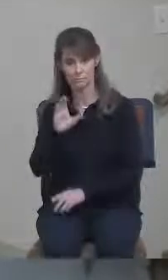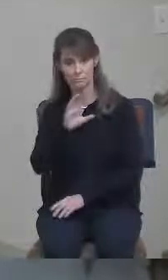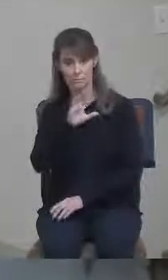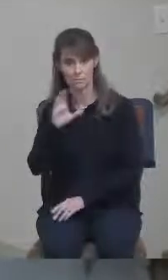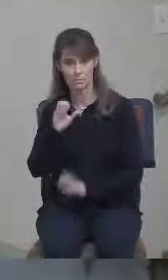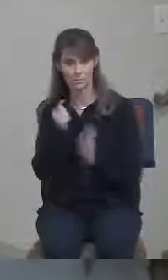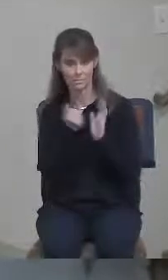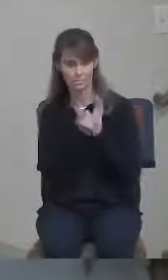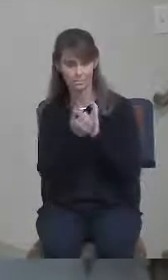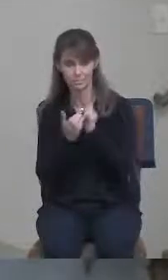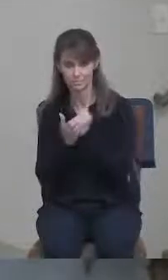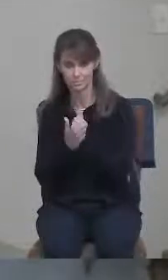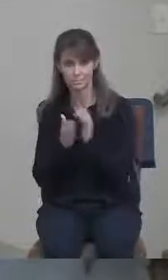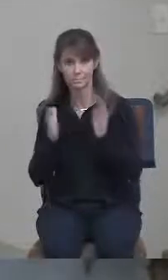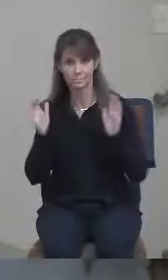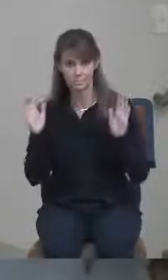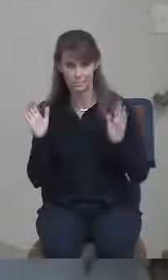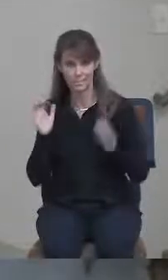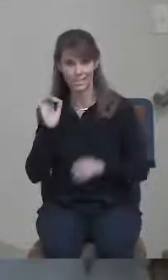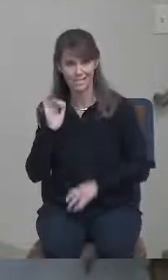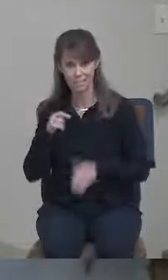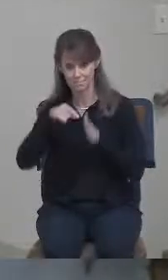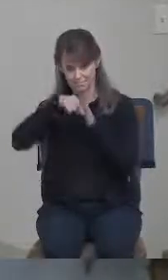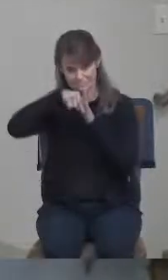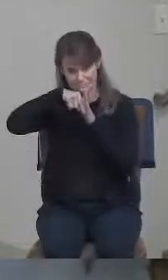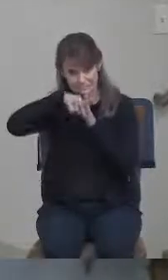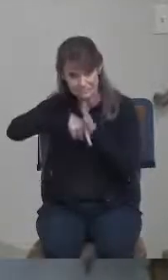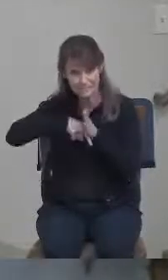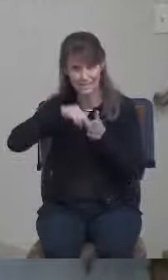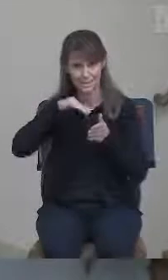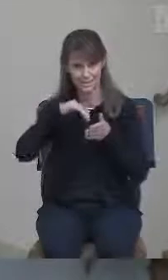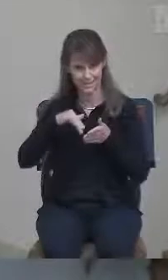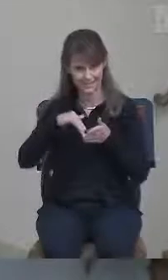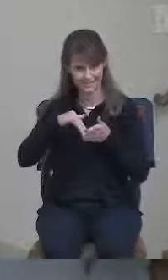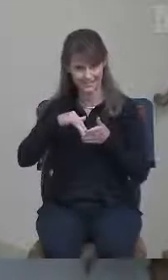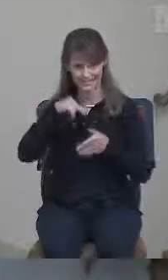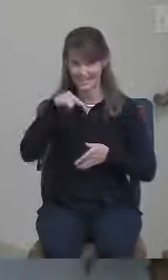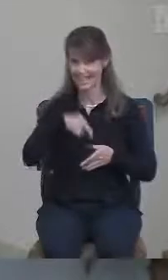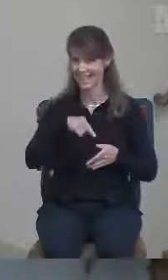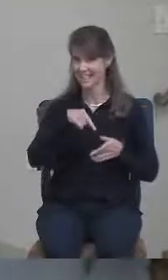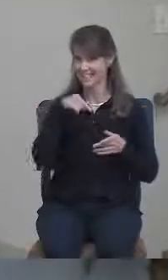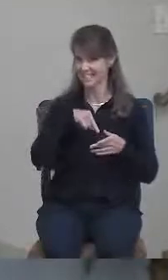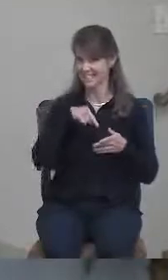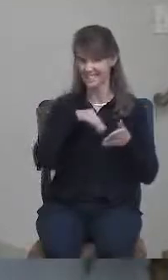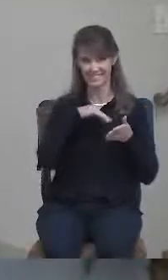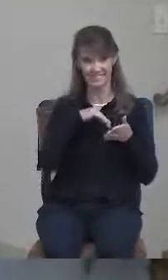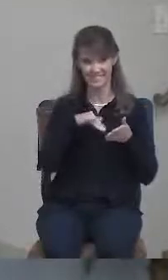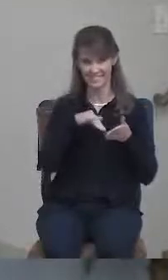This study won't be so scholarly. I will not be having any